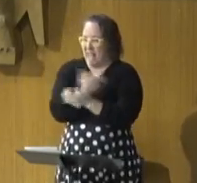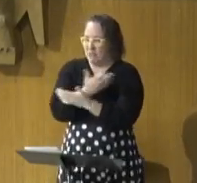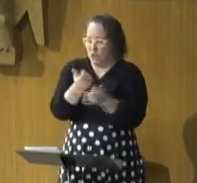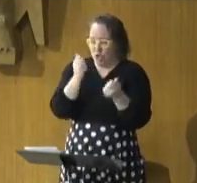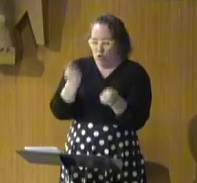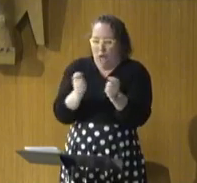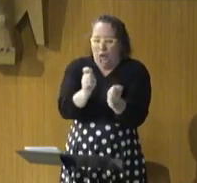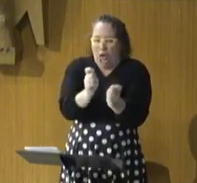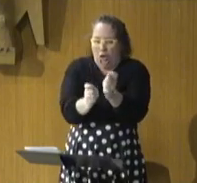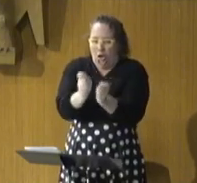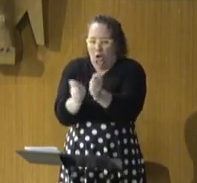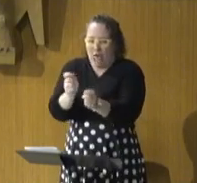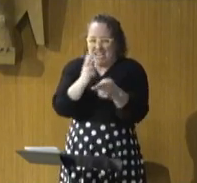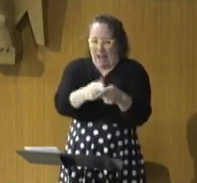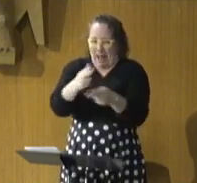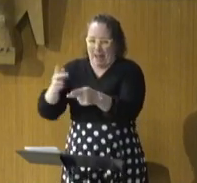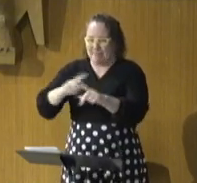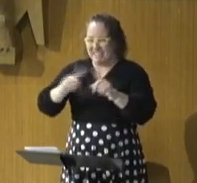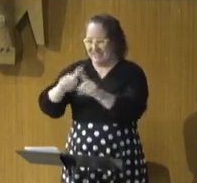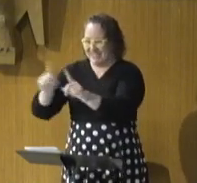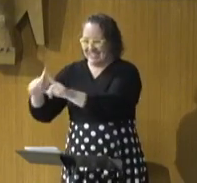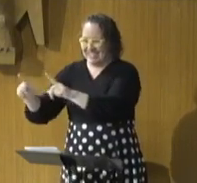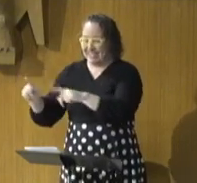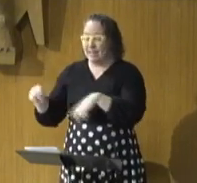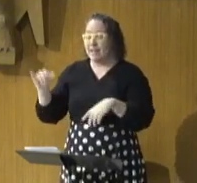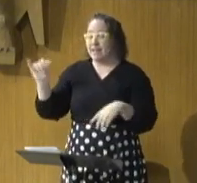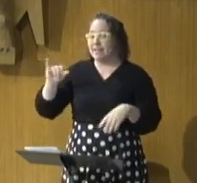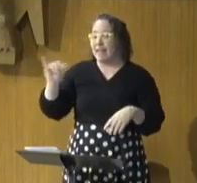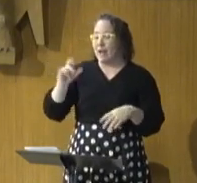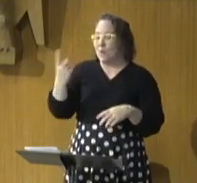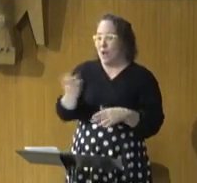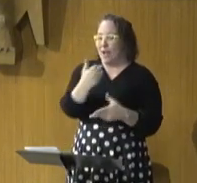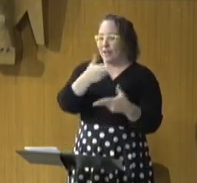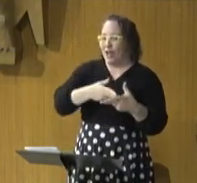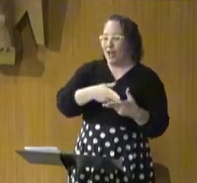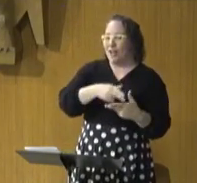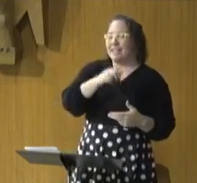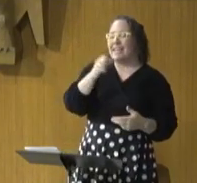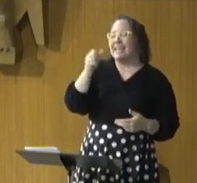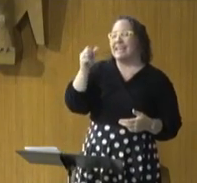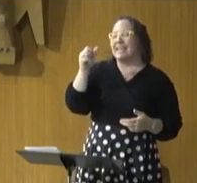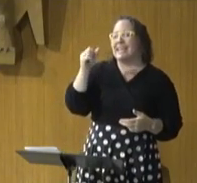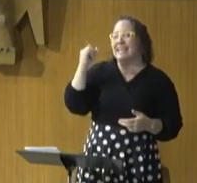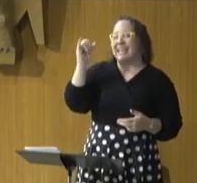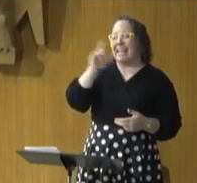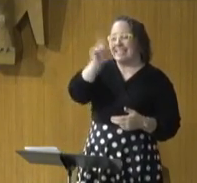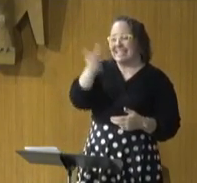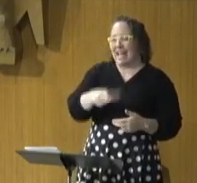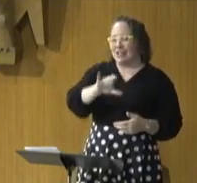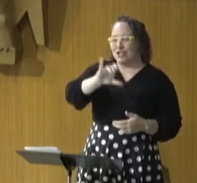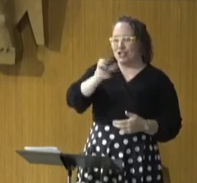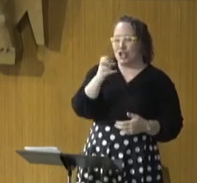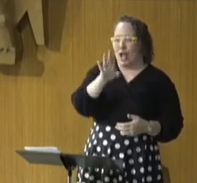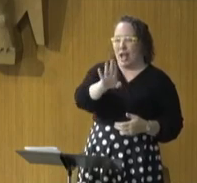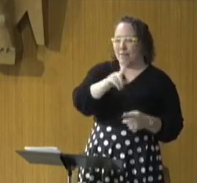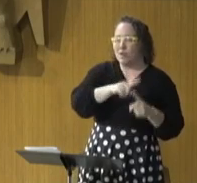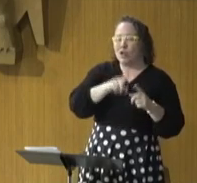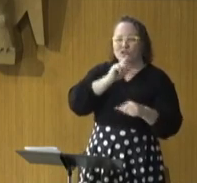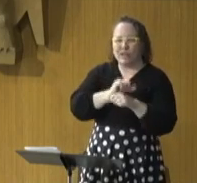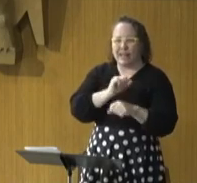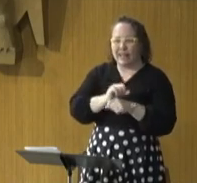and then renaming it. Like I coined a dish the Italian job, and it was really just my version of a baked ziti.